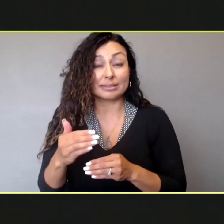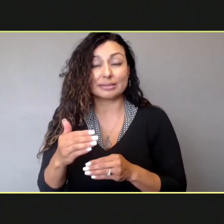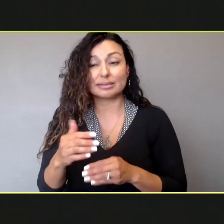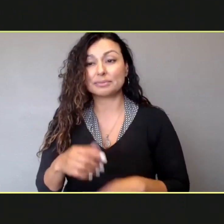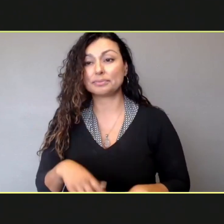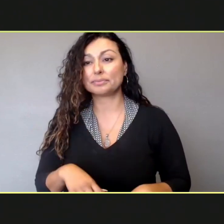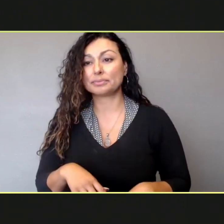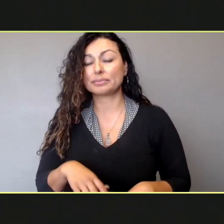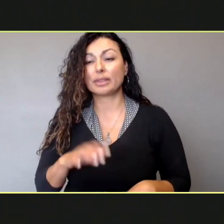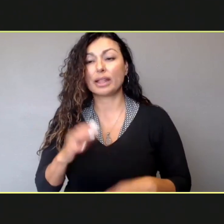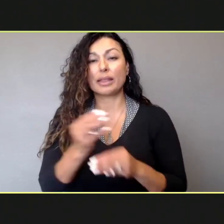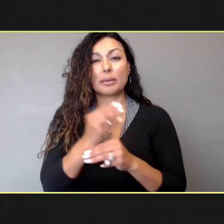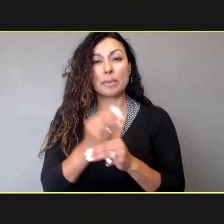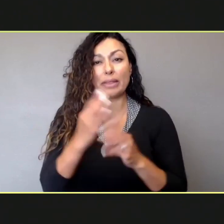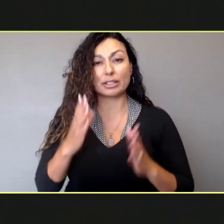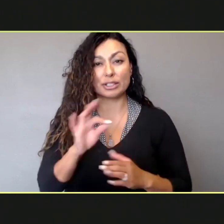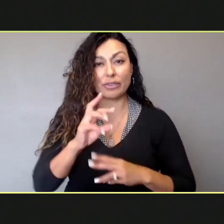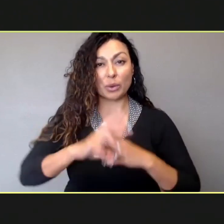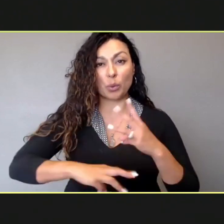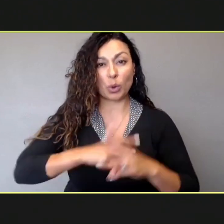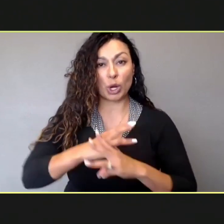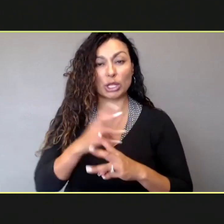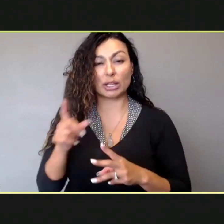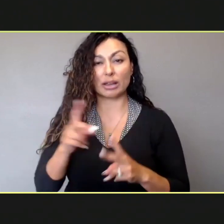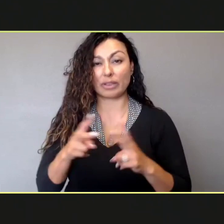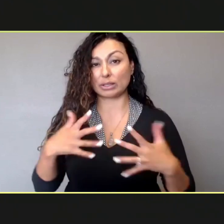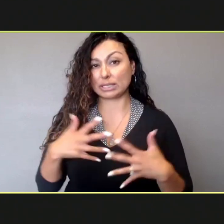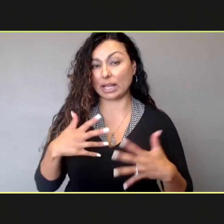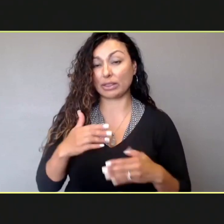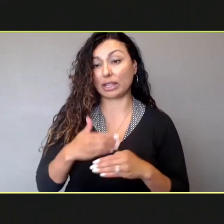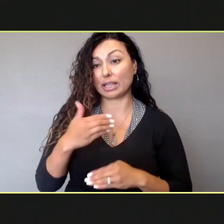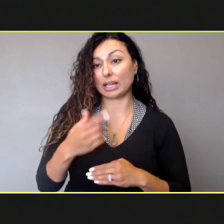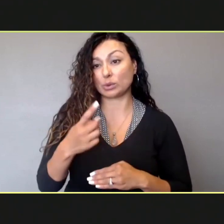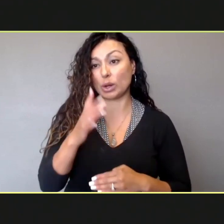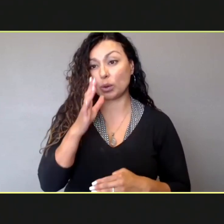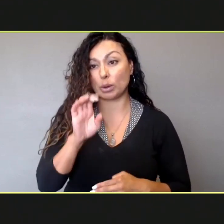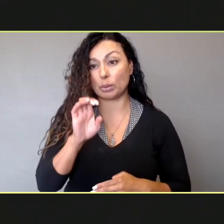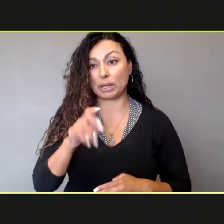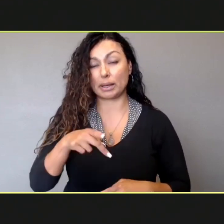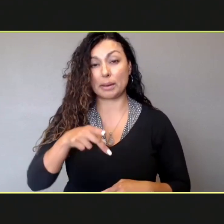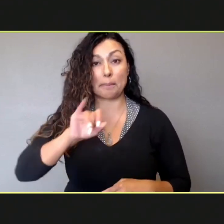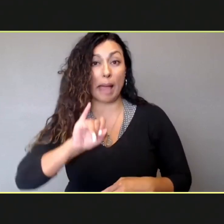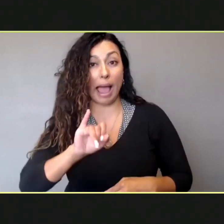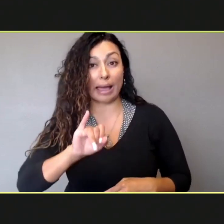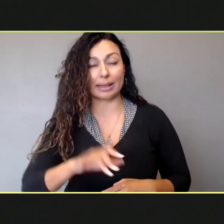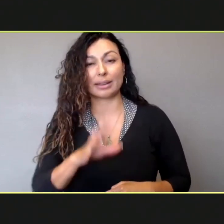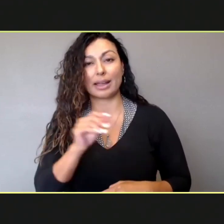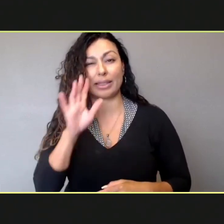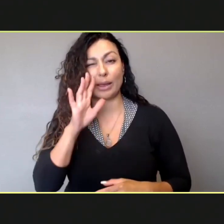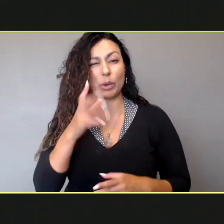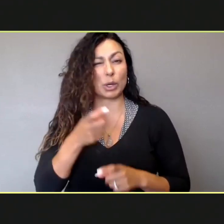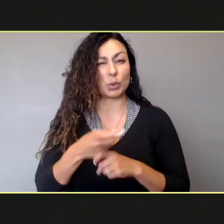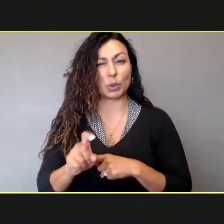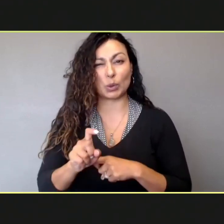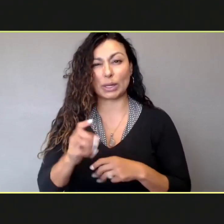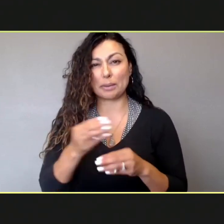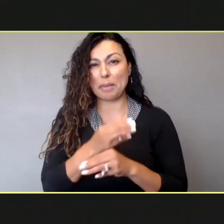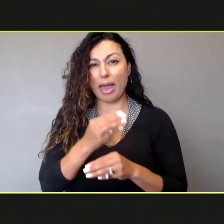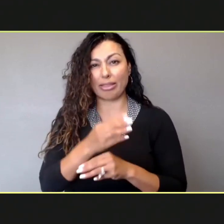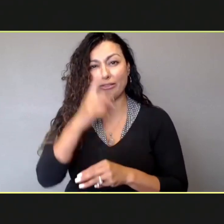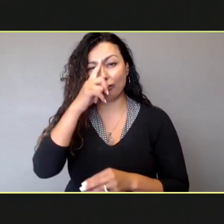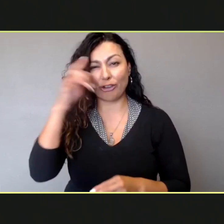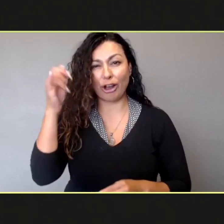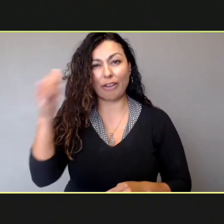the mathematicians of the world are very scared that the next variant is going to be pi, and that'll ruin mathematics forever.